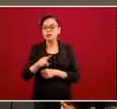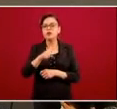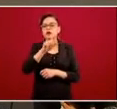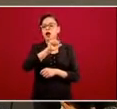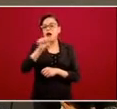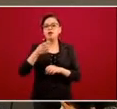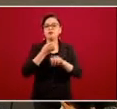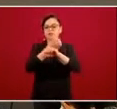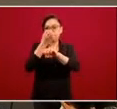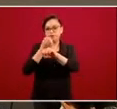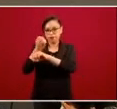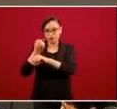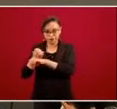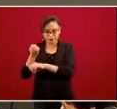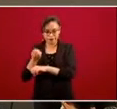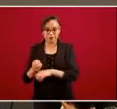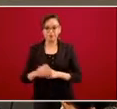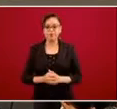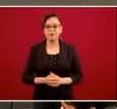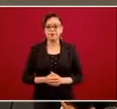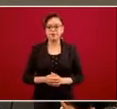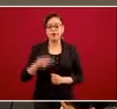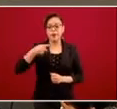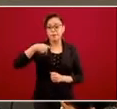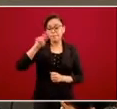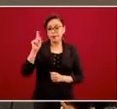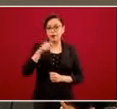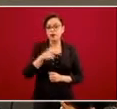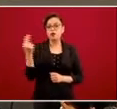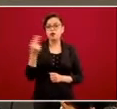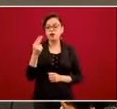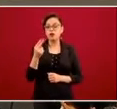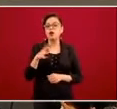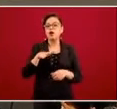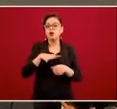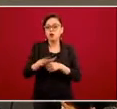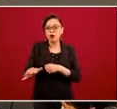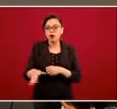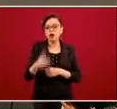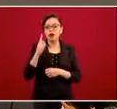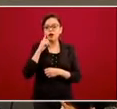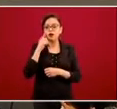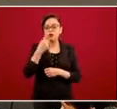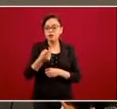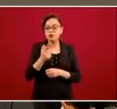So this is the national aggregate, but here we're not presenting the